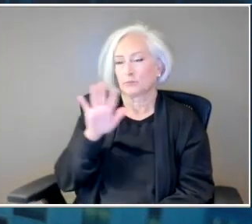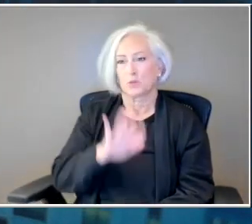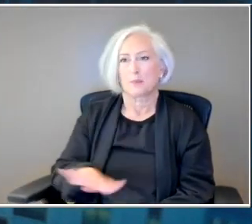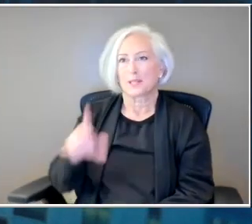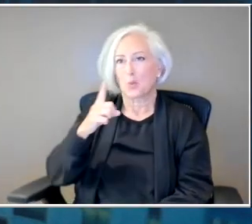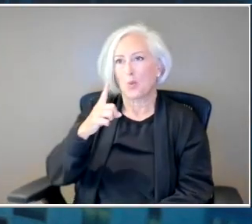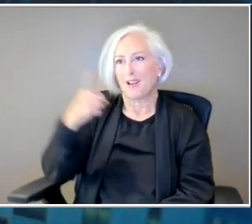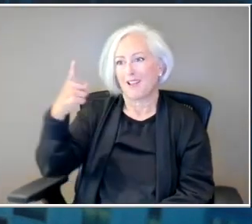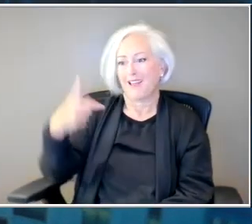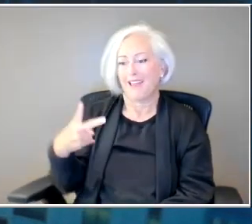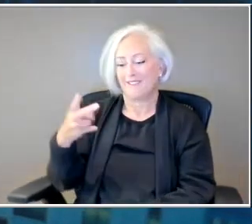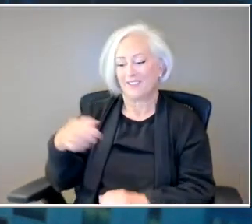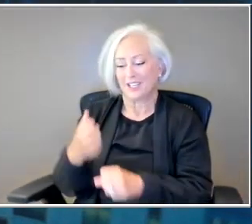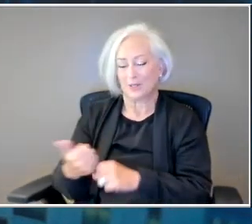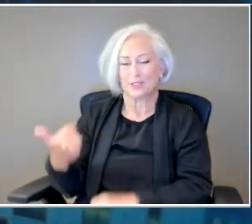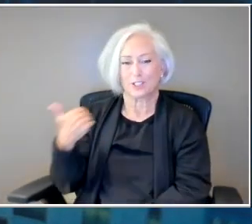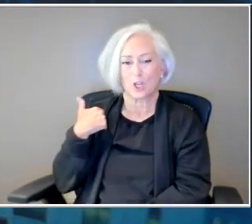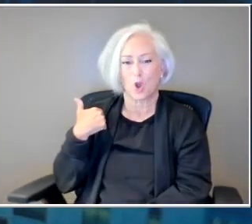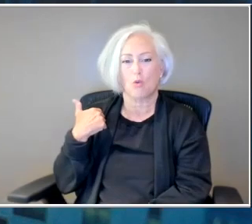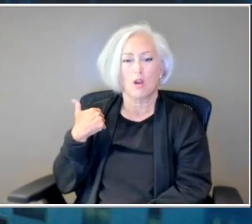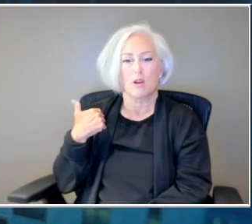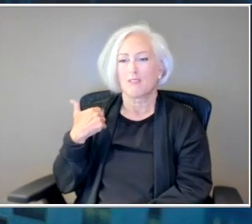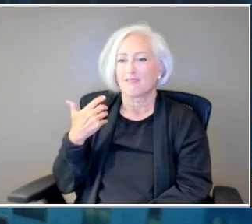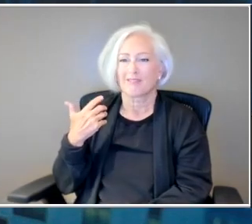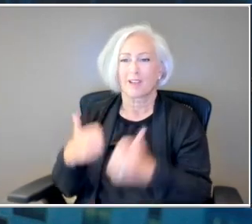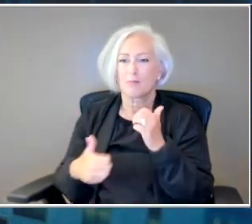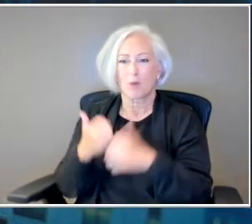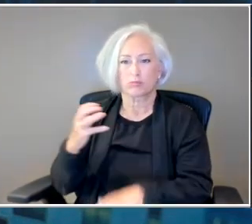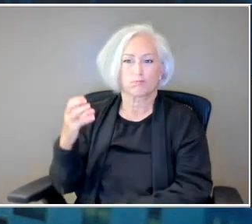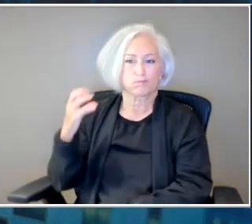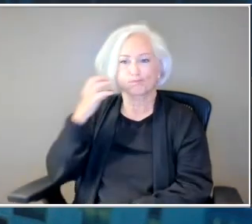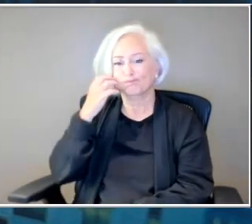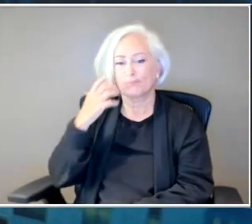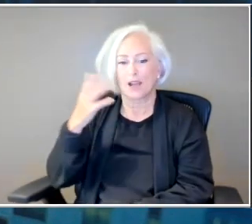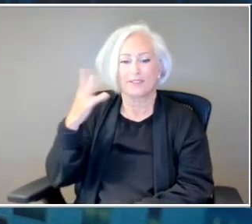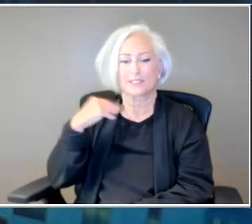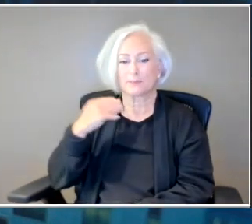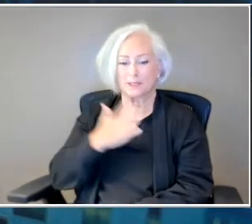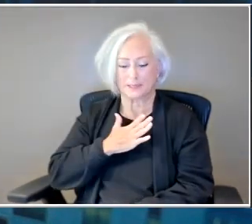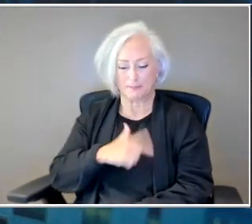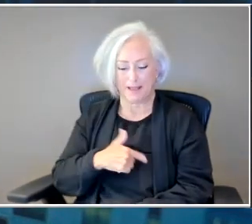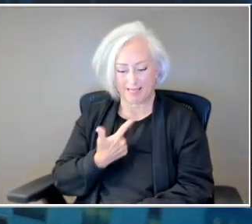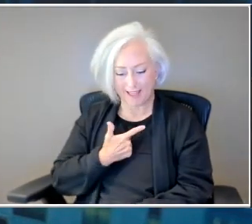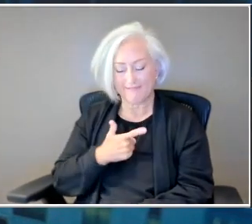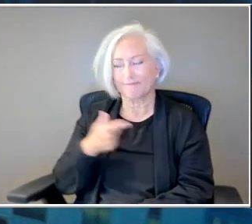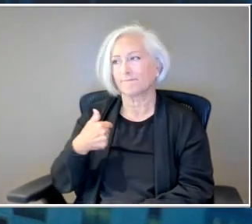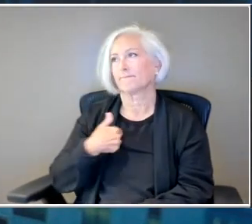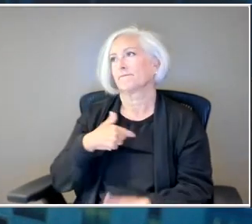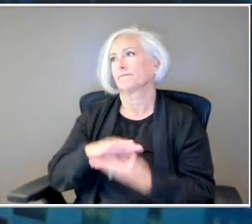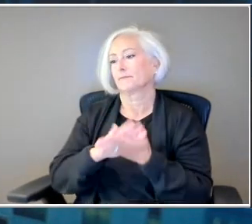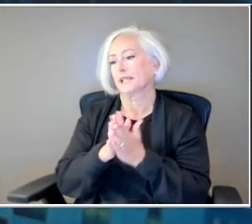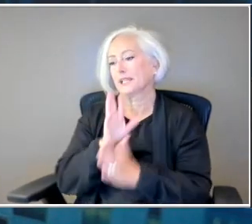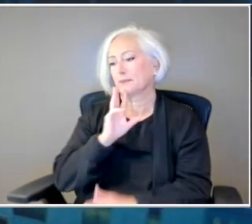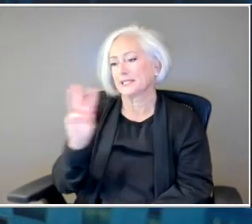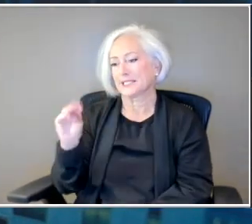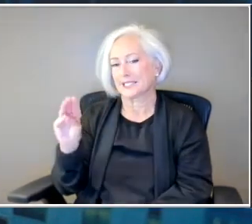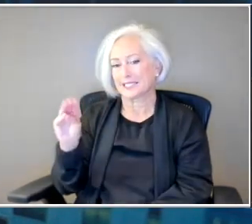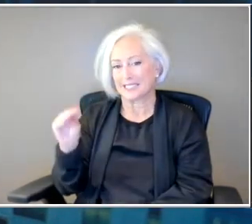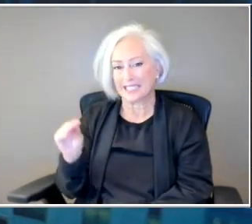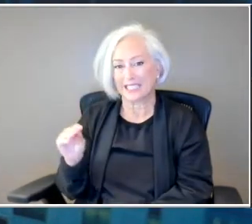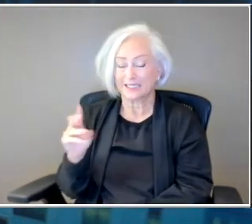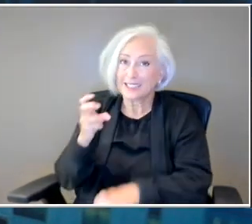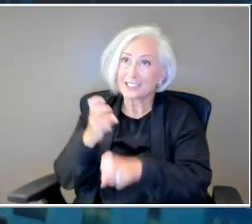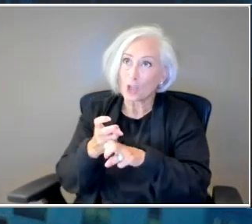I was the highest weight that I'd ever been in my life. And I was also turning 60, and it's already hard enough to turn